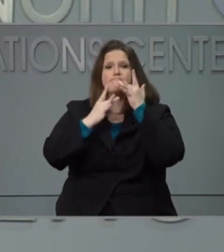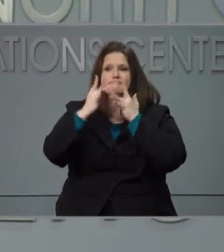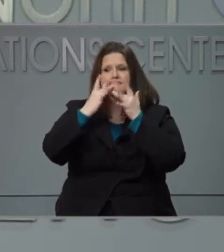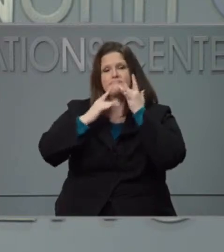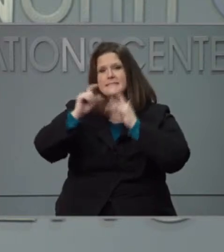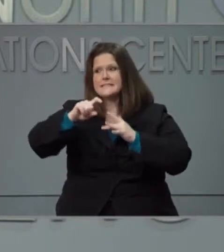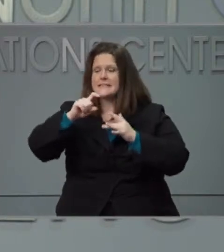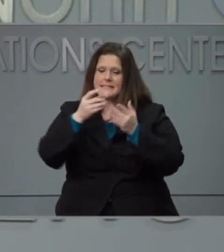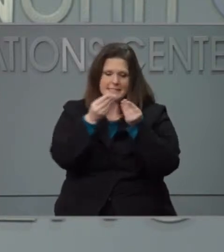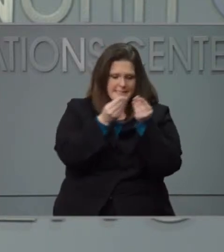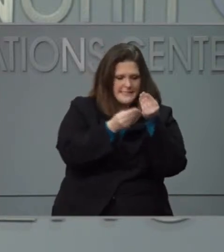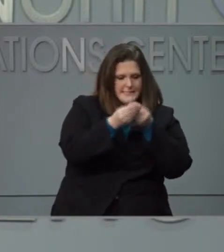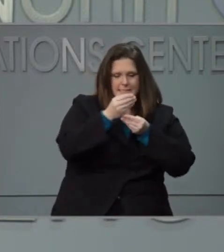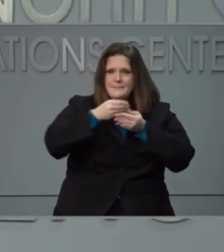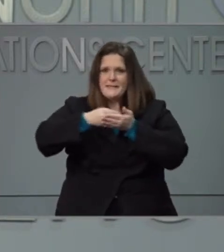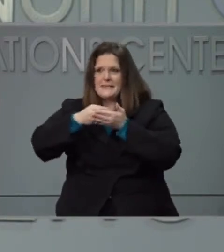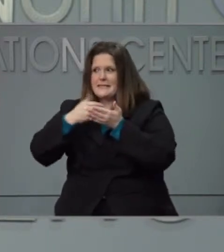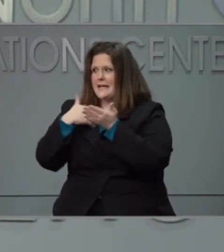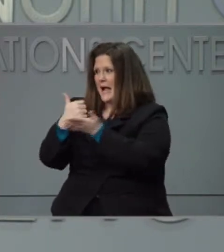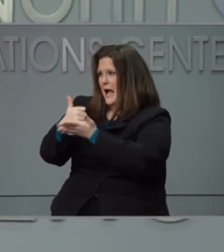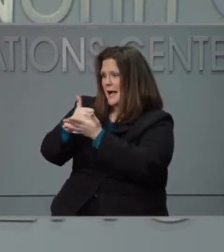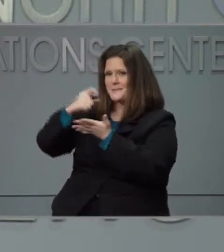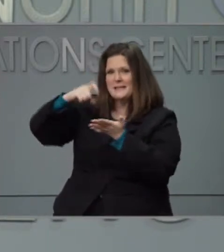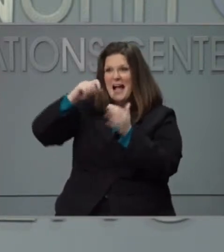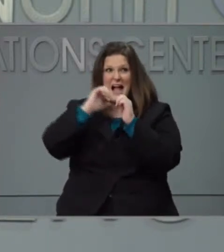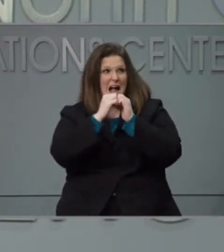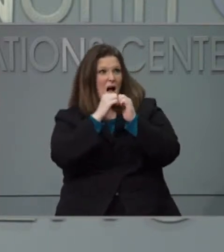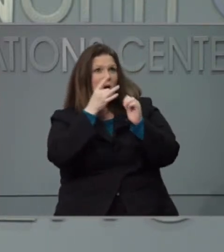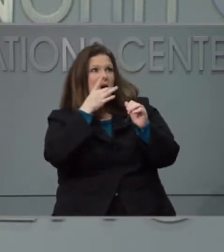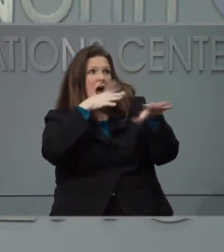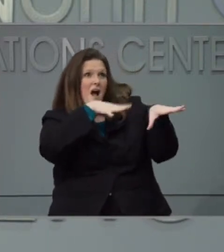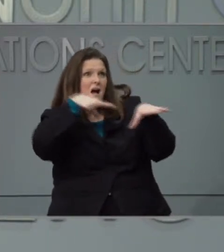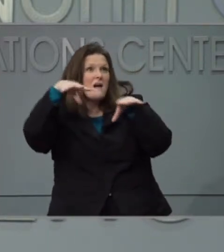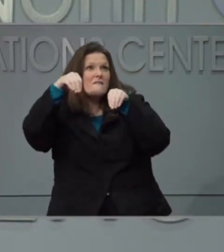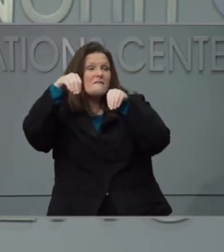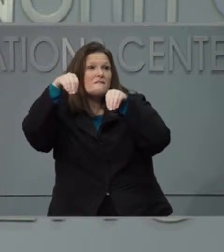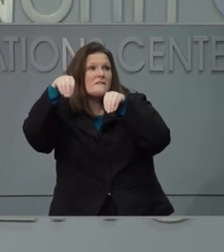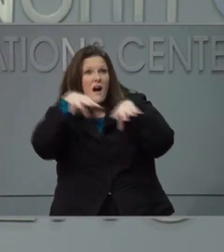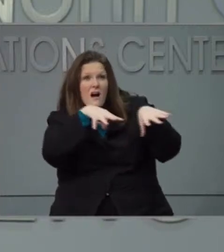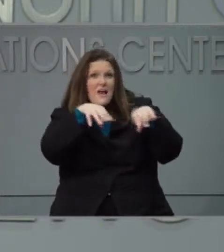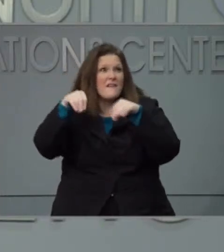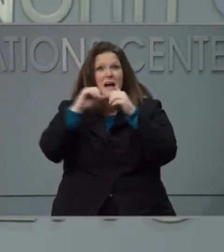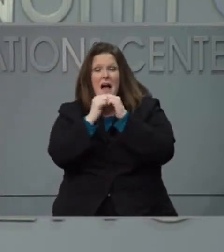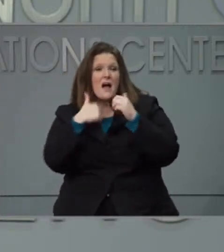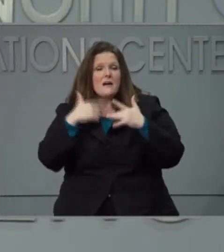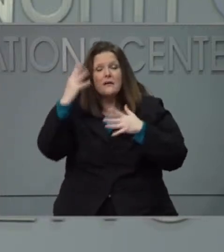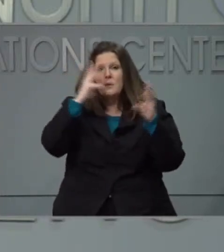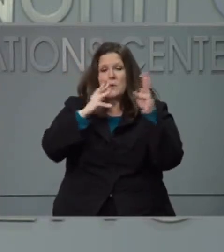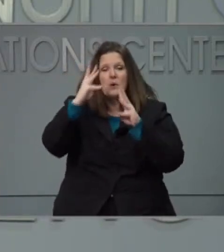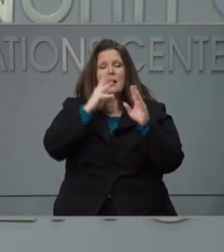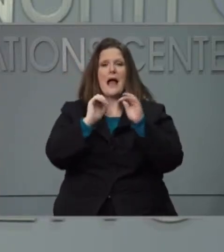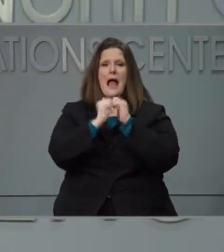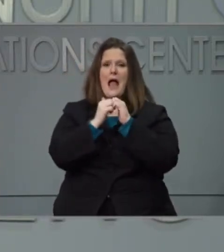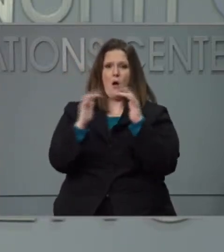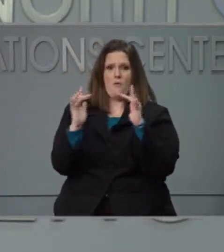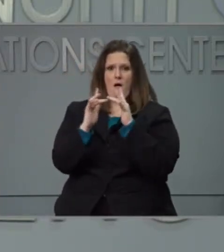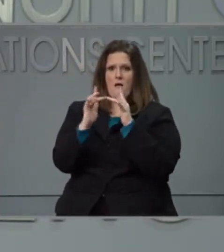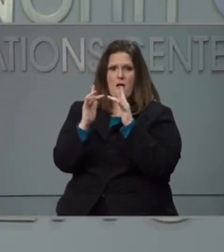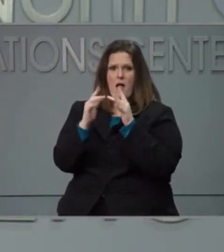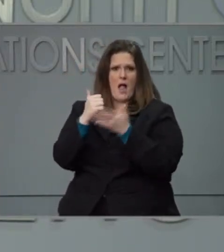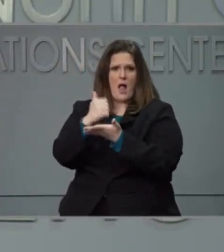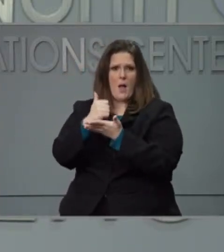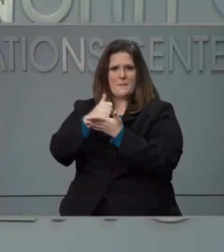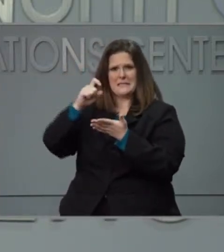help just to be able to stay in their home with the lights on. People can apply for help by calling